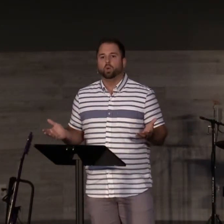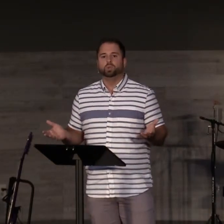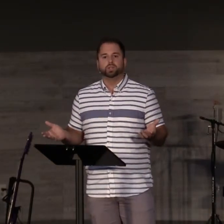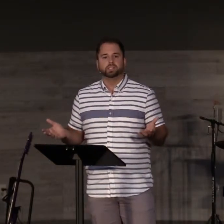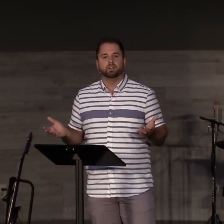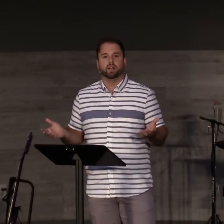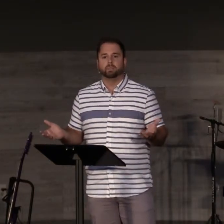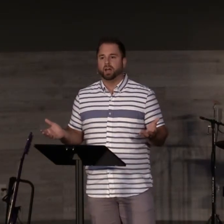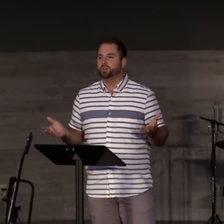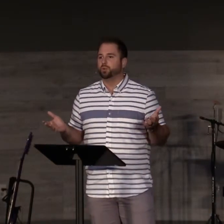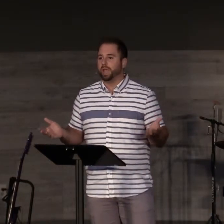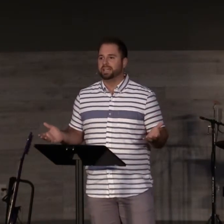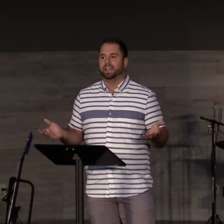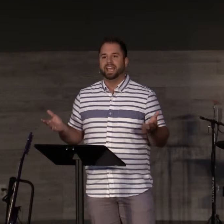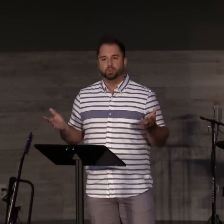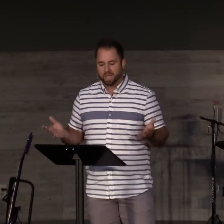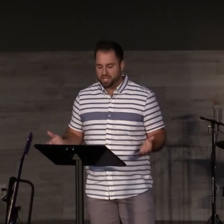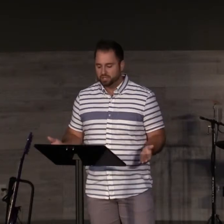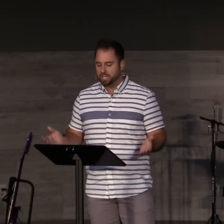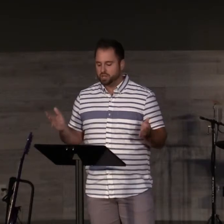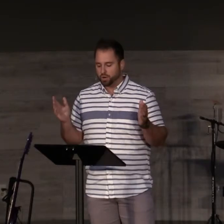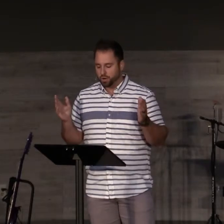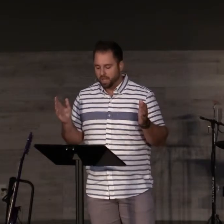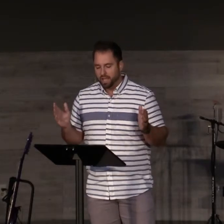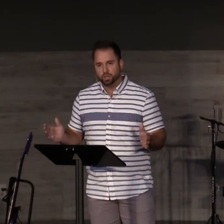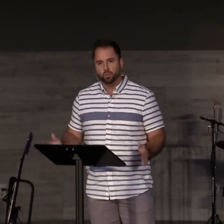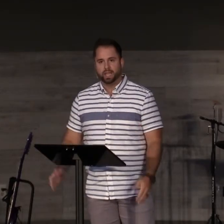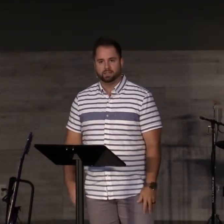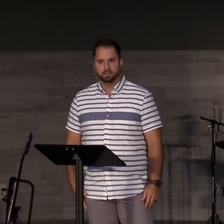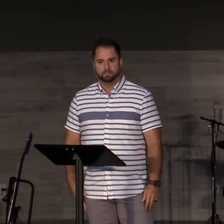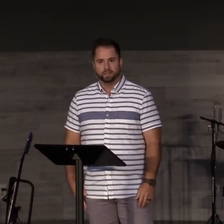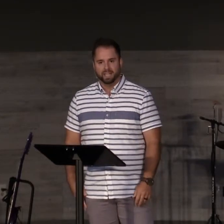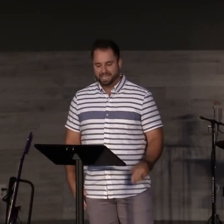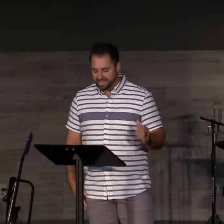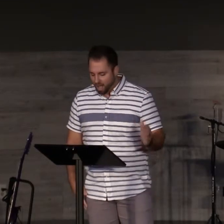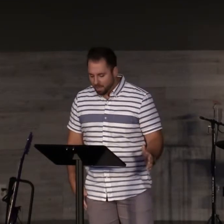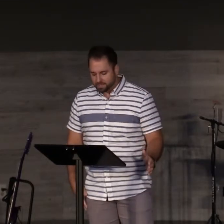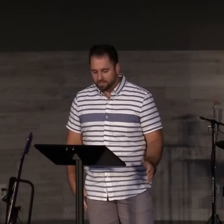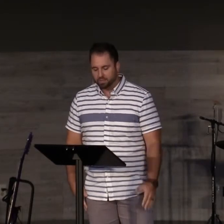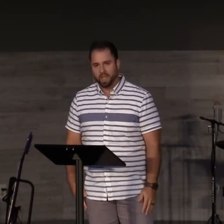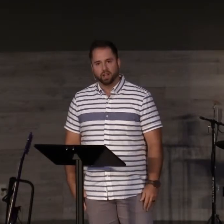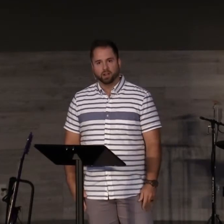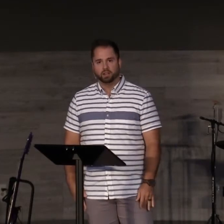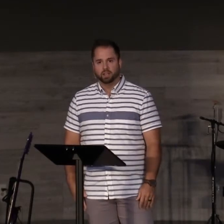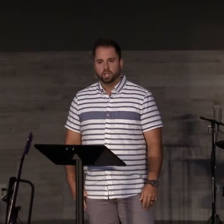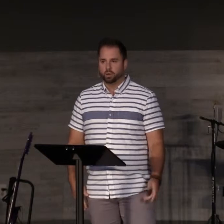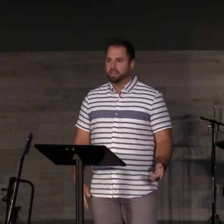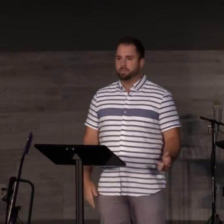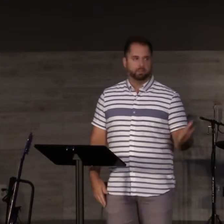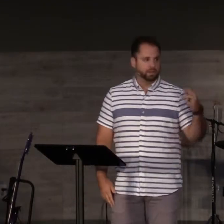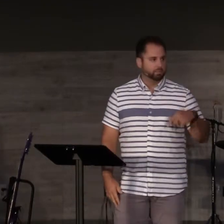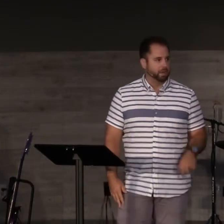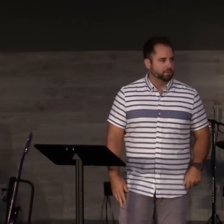literally hold yourself up under the weight, and you patiently endure, and you wait. It is the opposite of anger. You know,